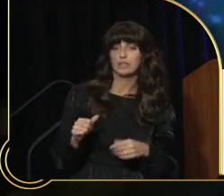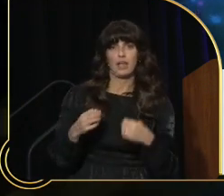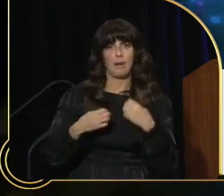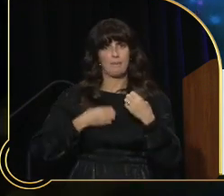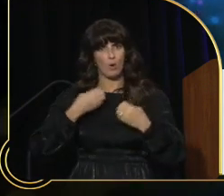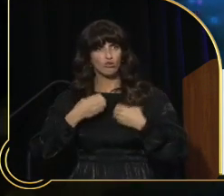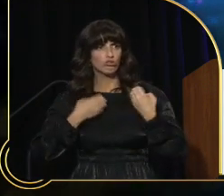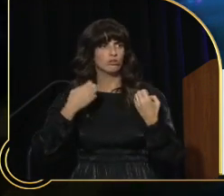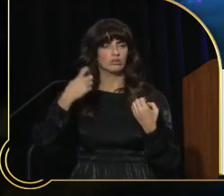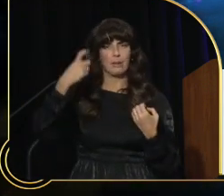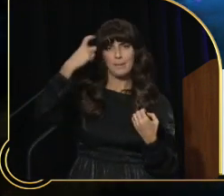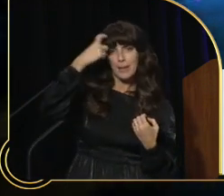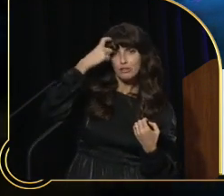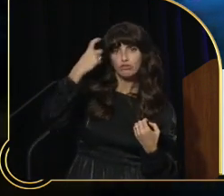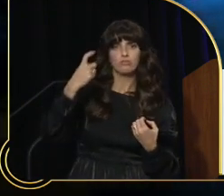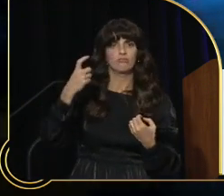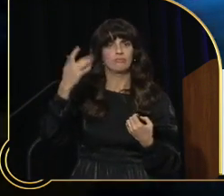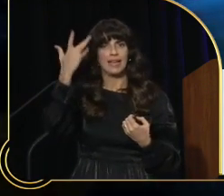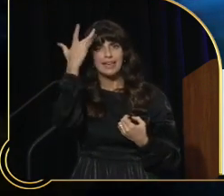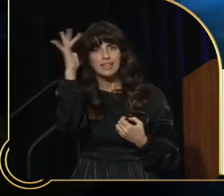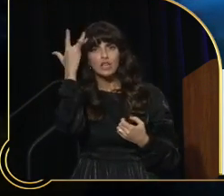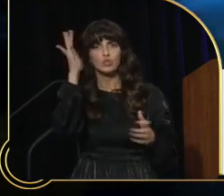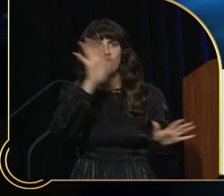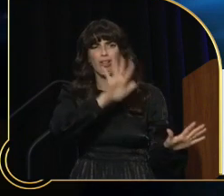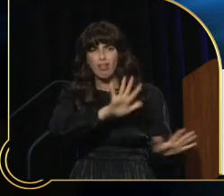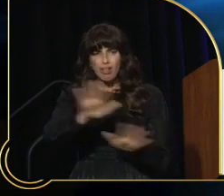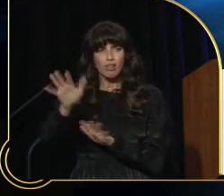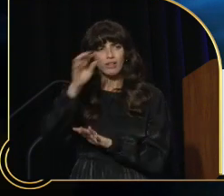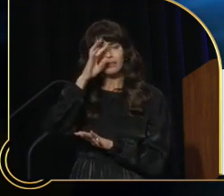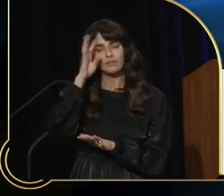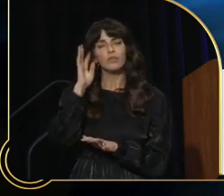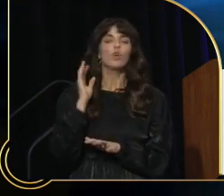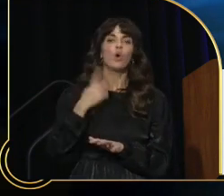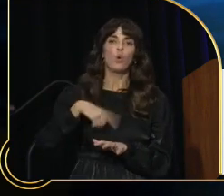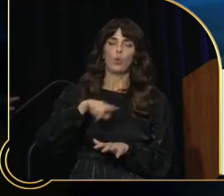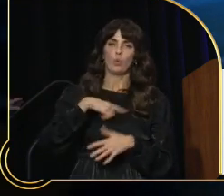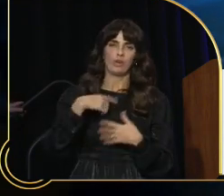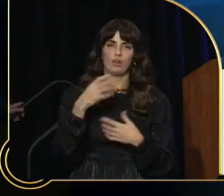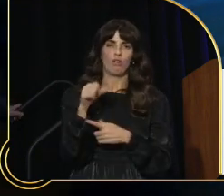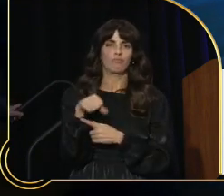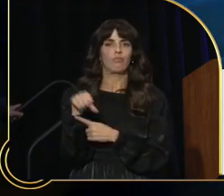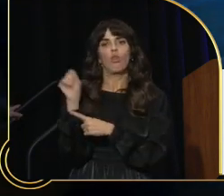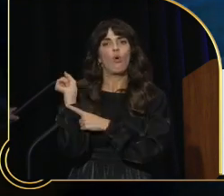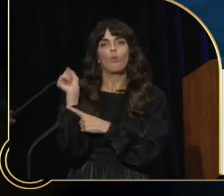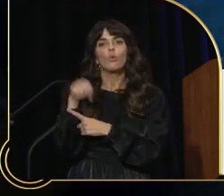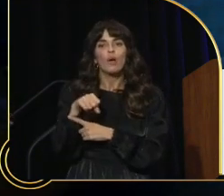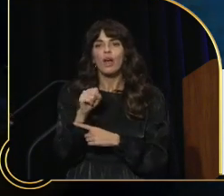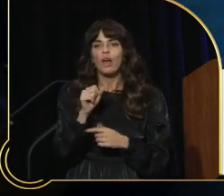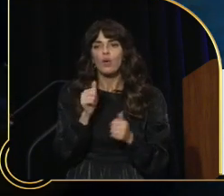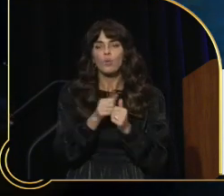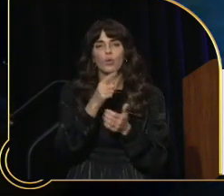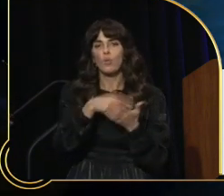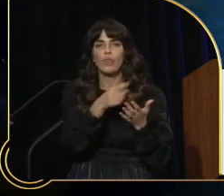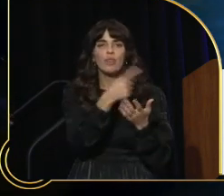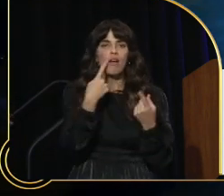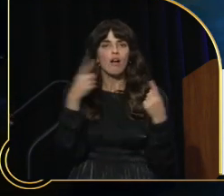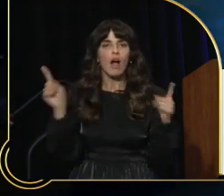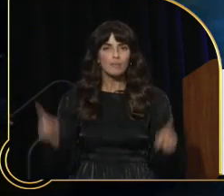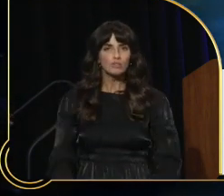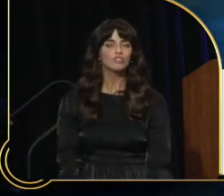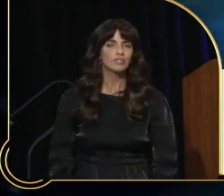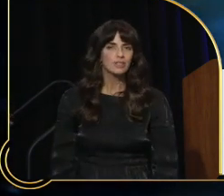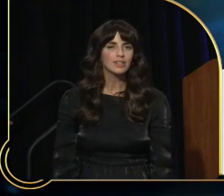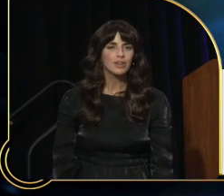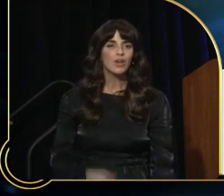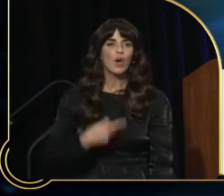emotional, mental, intellectual, across the board. And we have been blown away by what they accomplish. And we have been